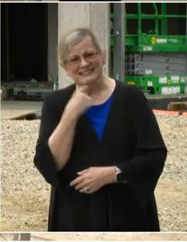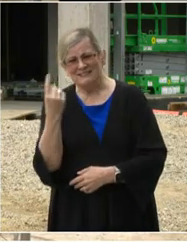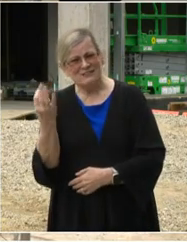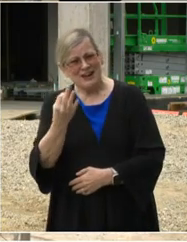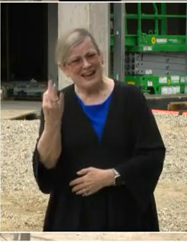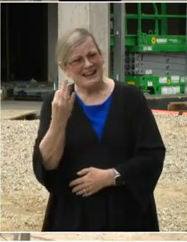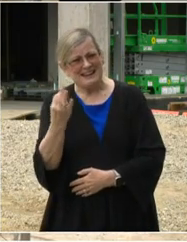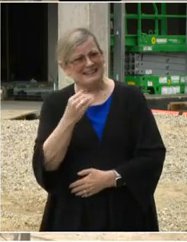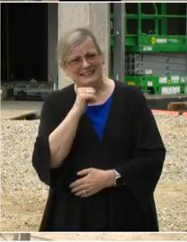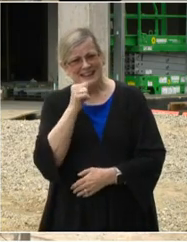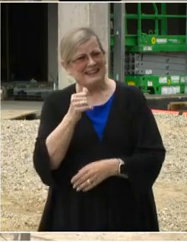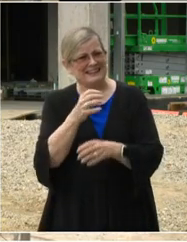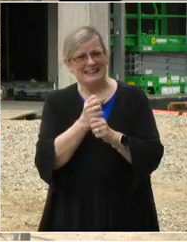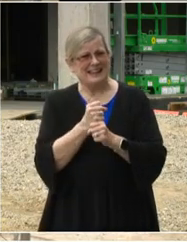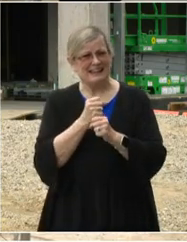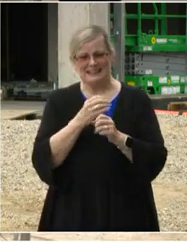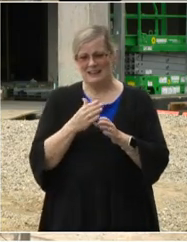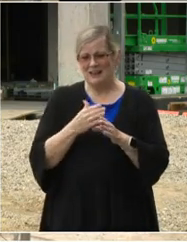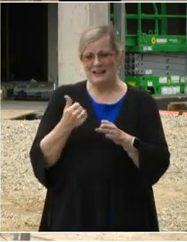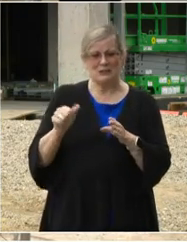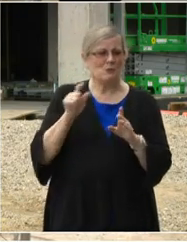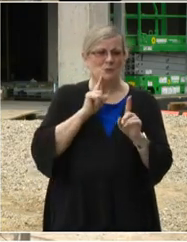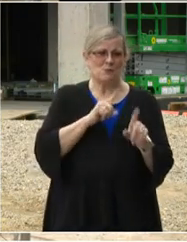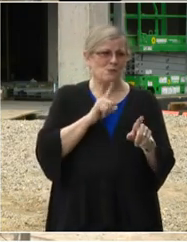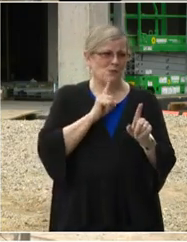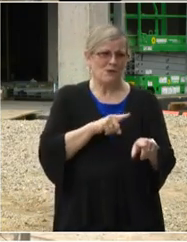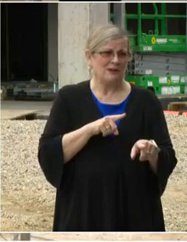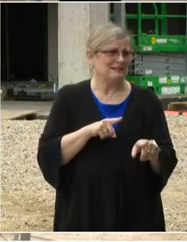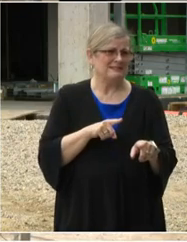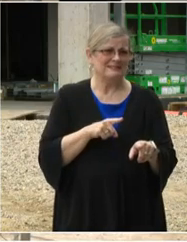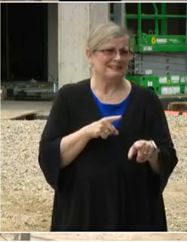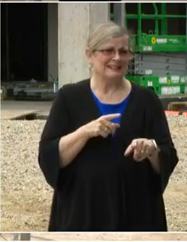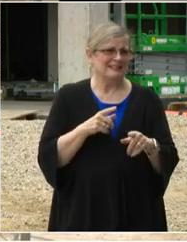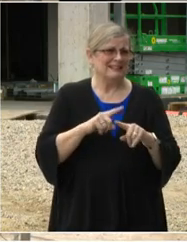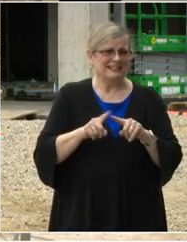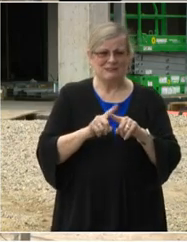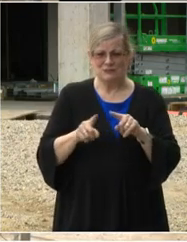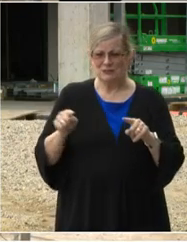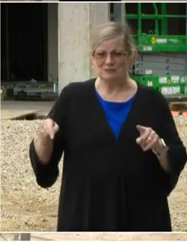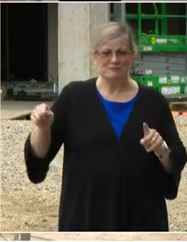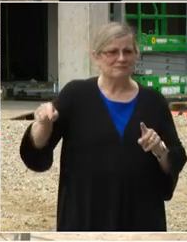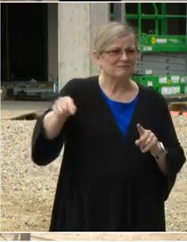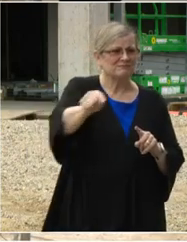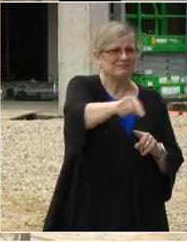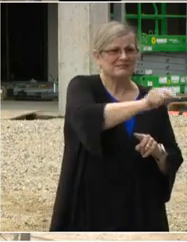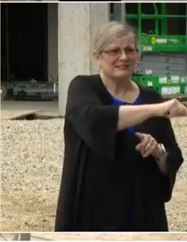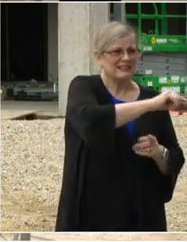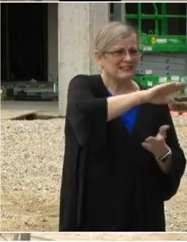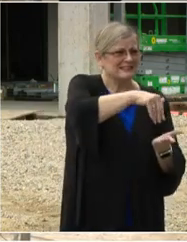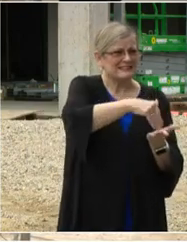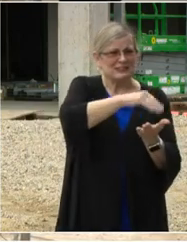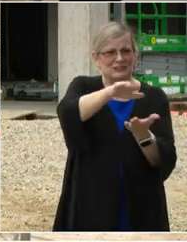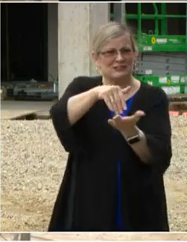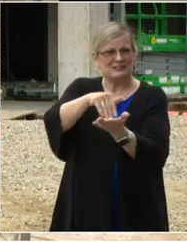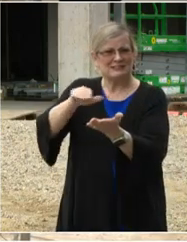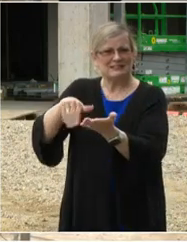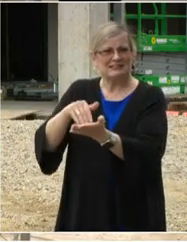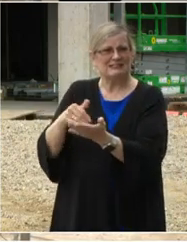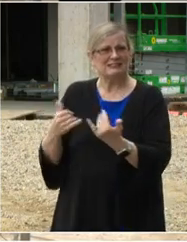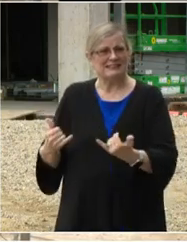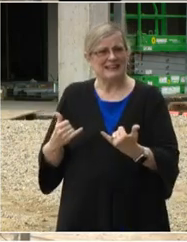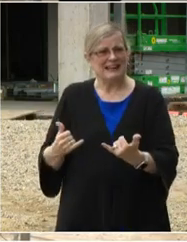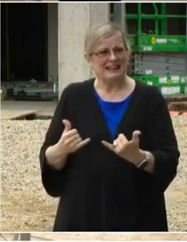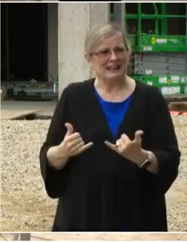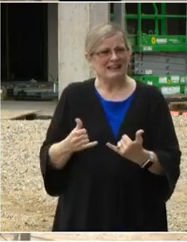of reports over the different venues and participation at different activities, but I'll get that today. And